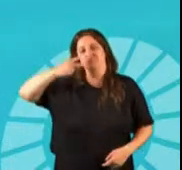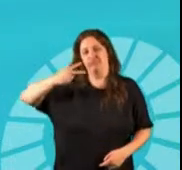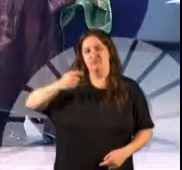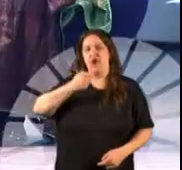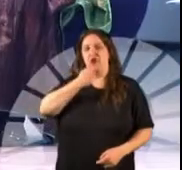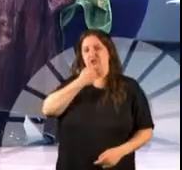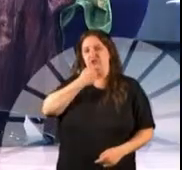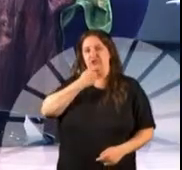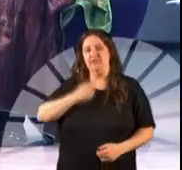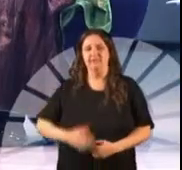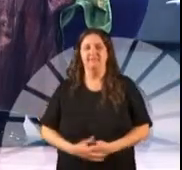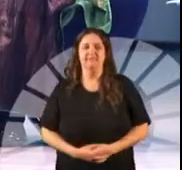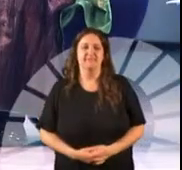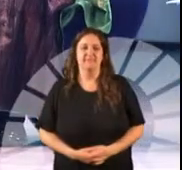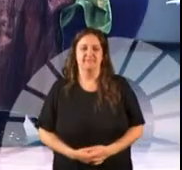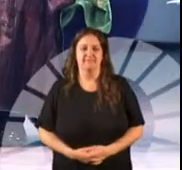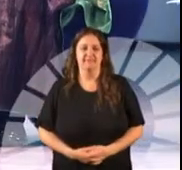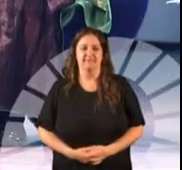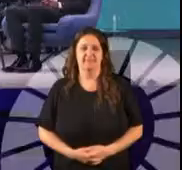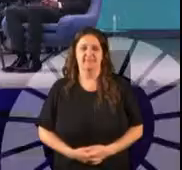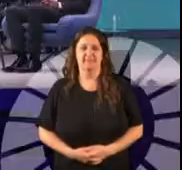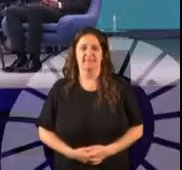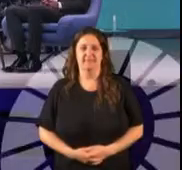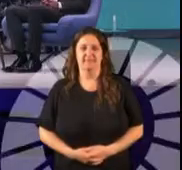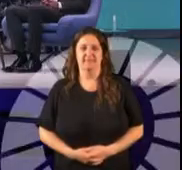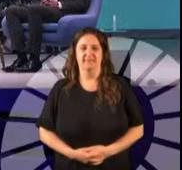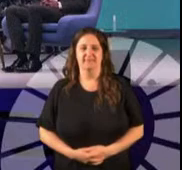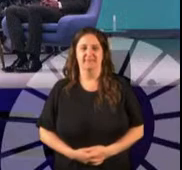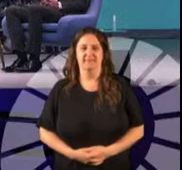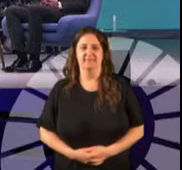You are extremely polite, disciplined,